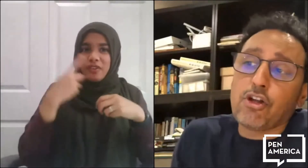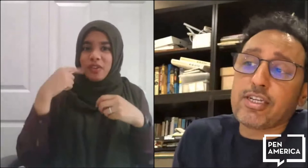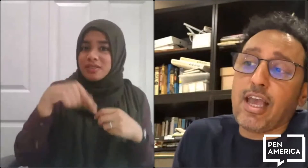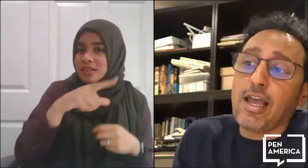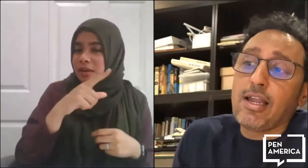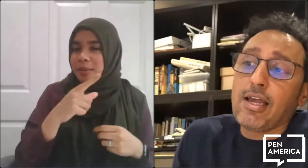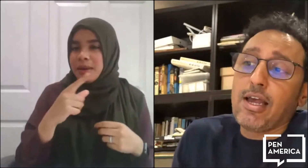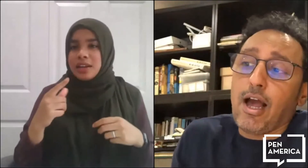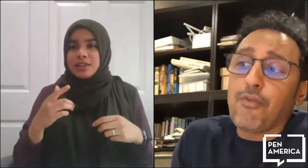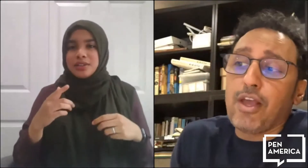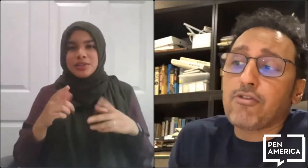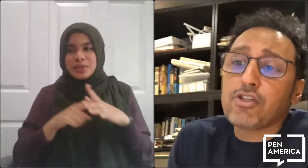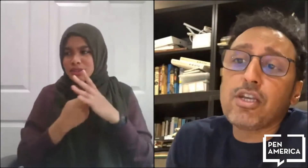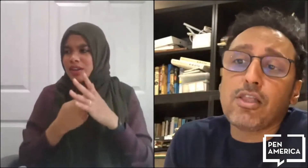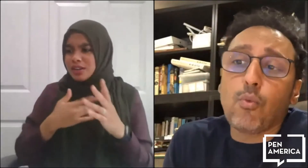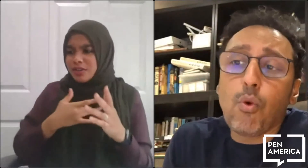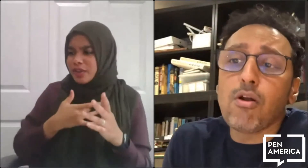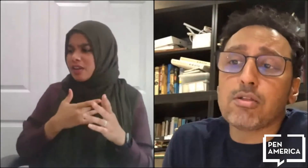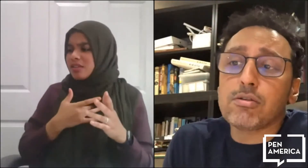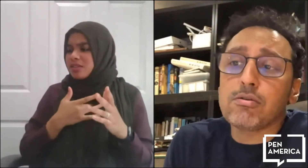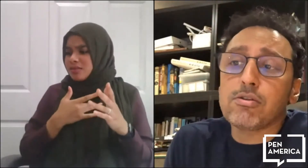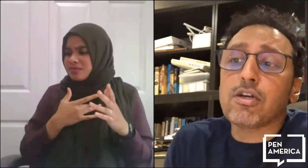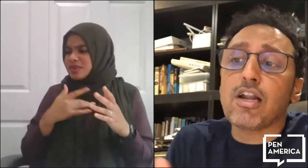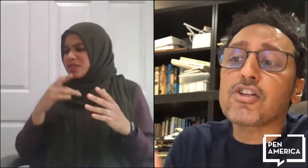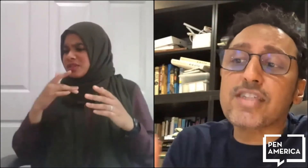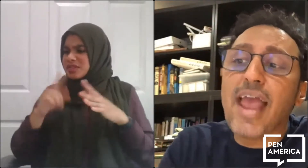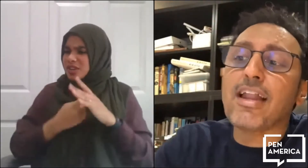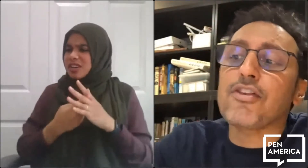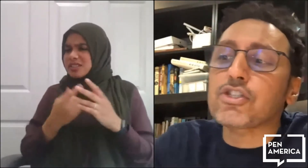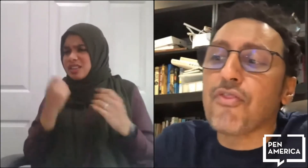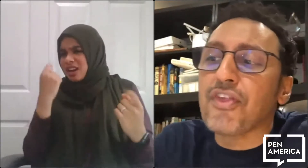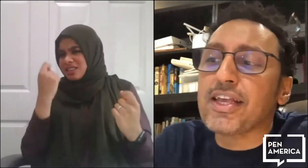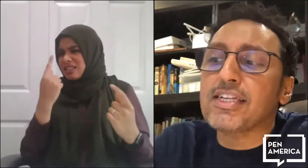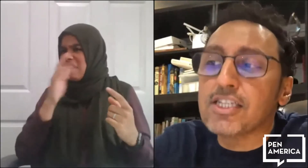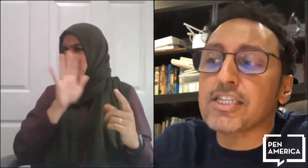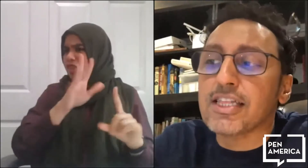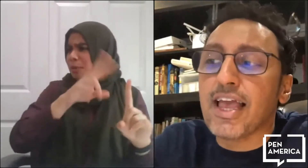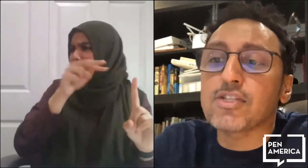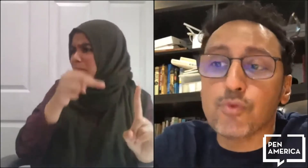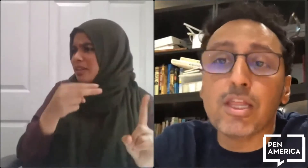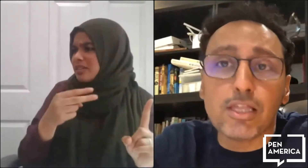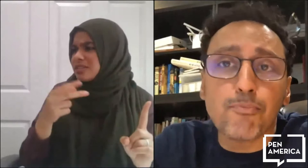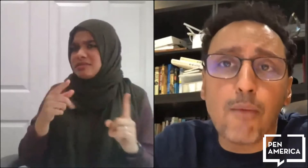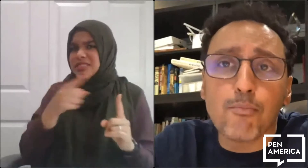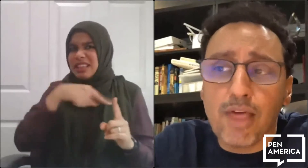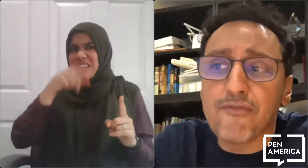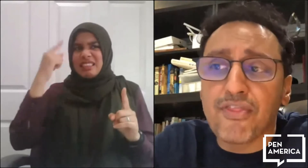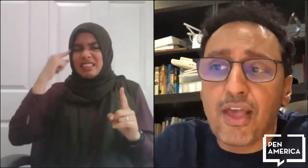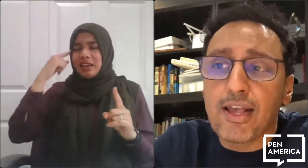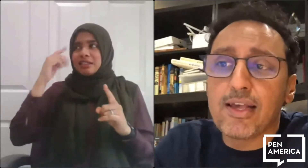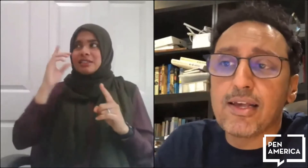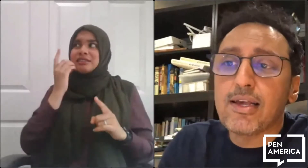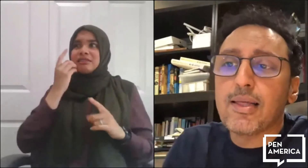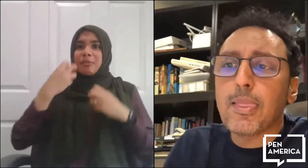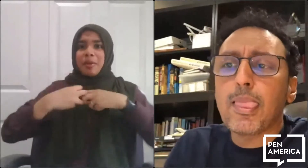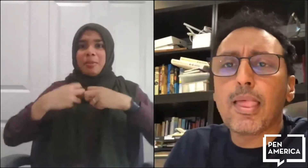you start to get how they are seeing the world. You can understand how they start thinking Disneyland's really the problem with